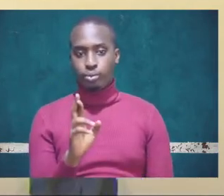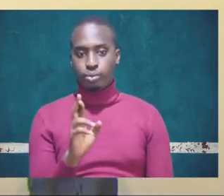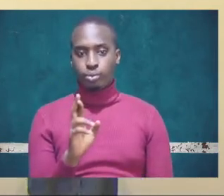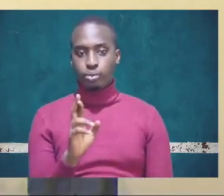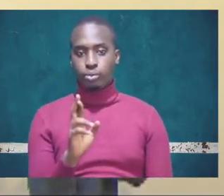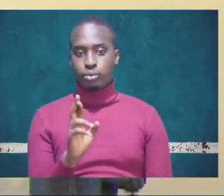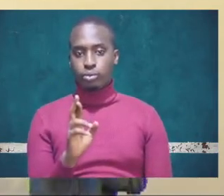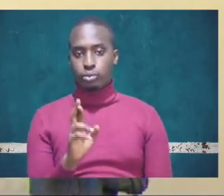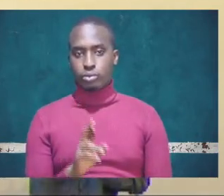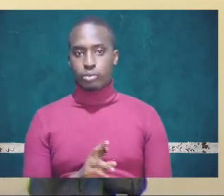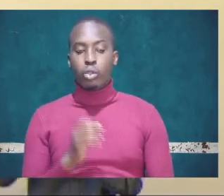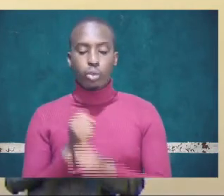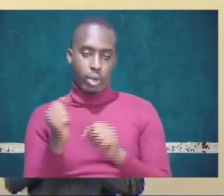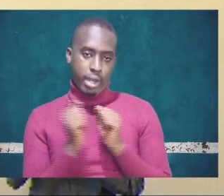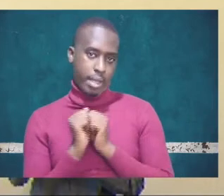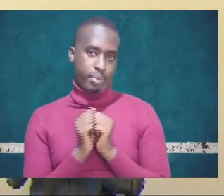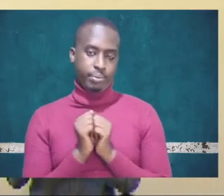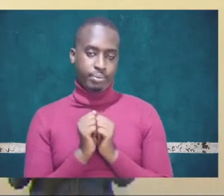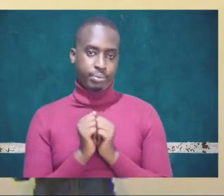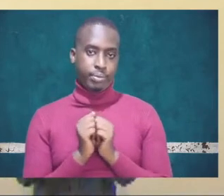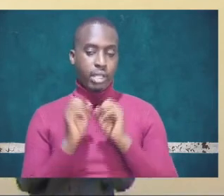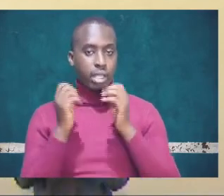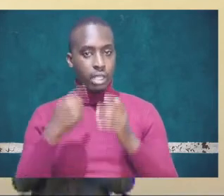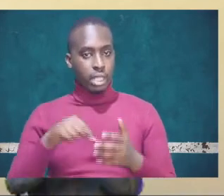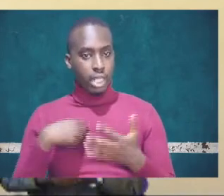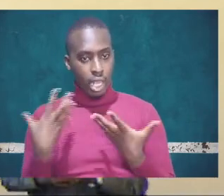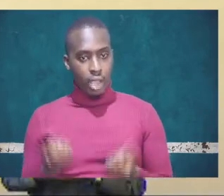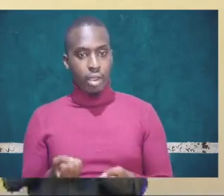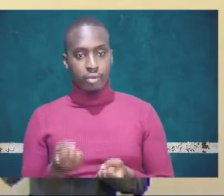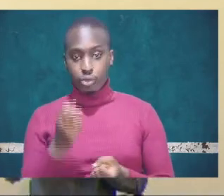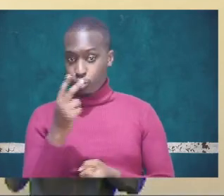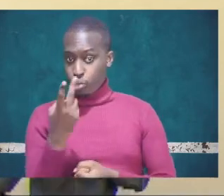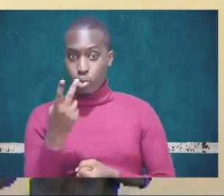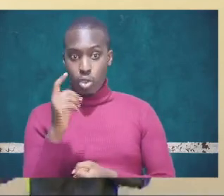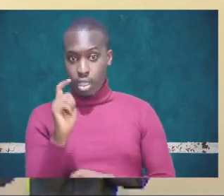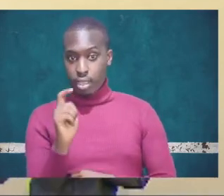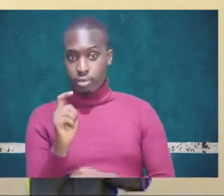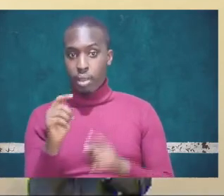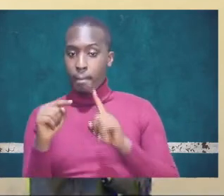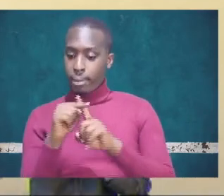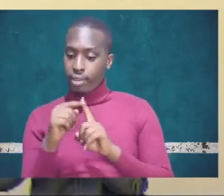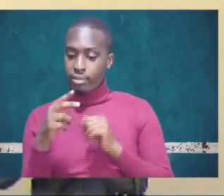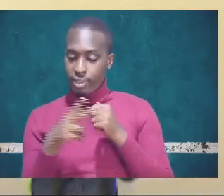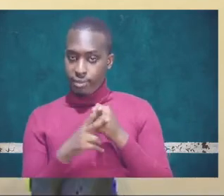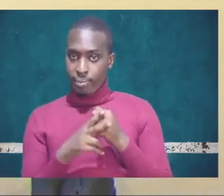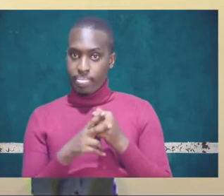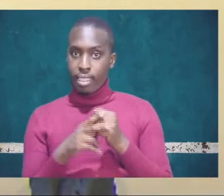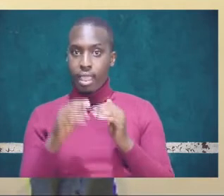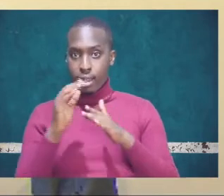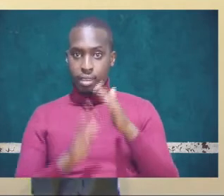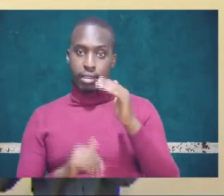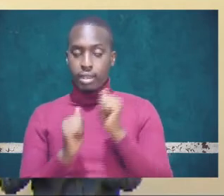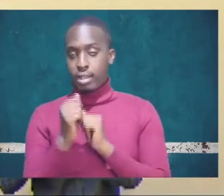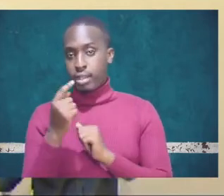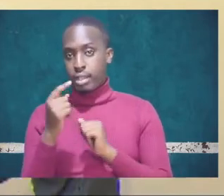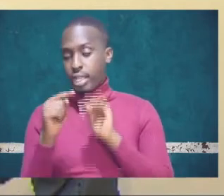Let's do it together. Now you have 2x plus 7 less than 11,